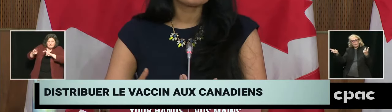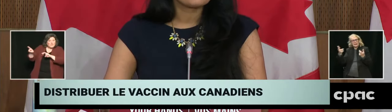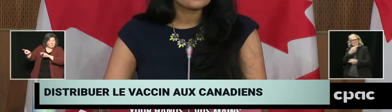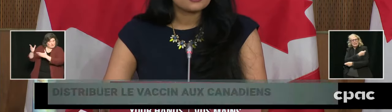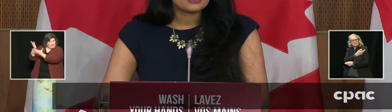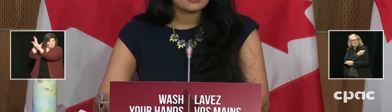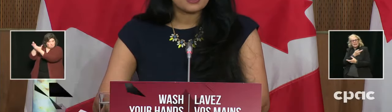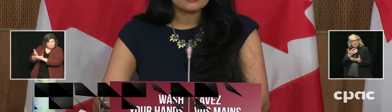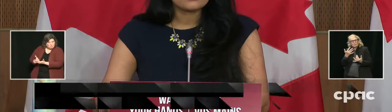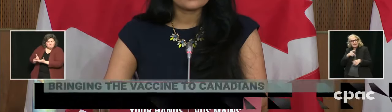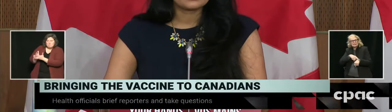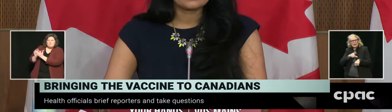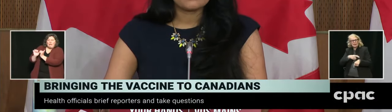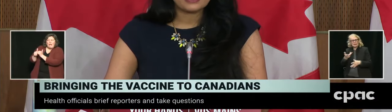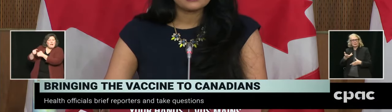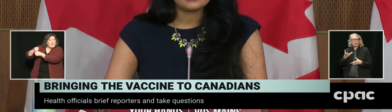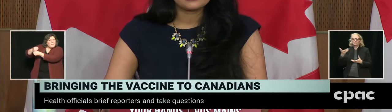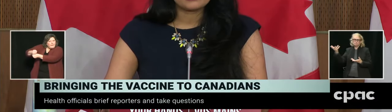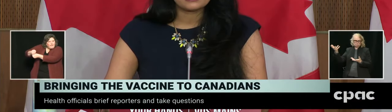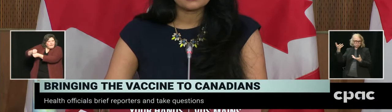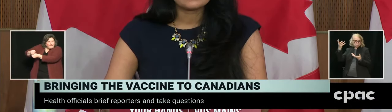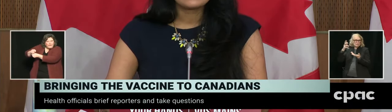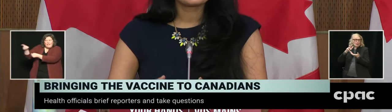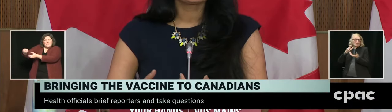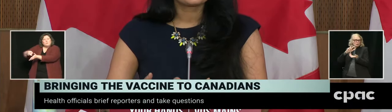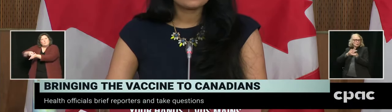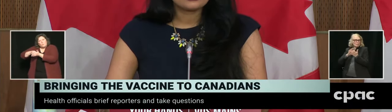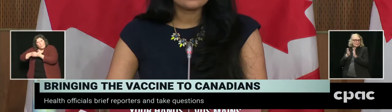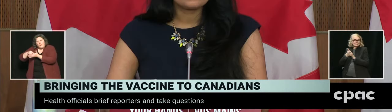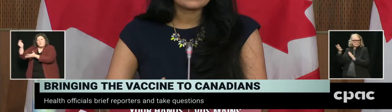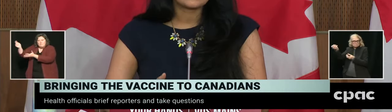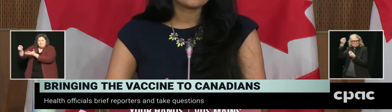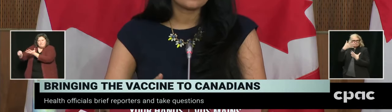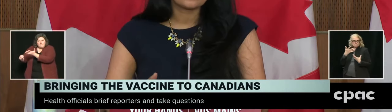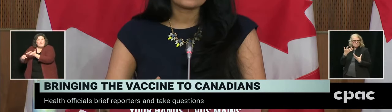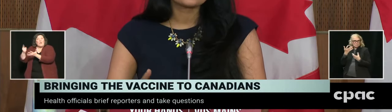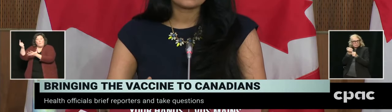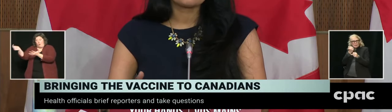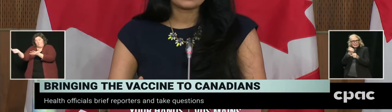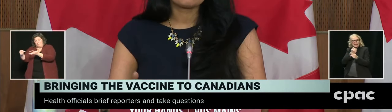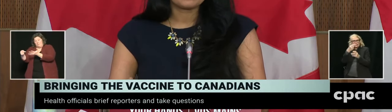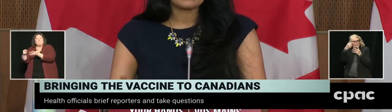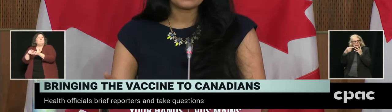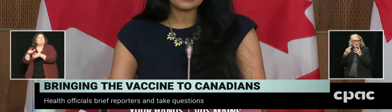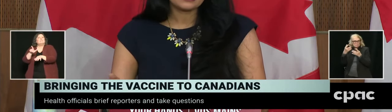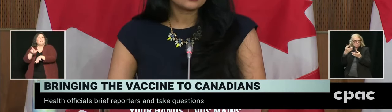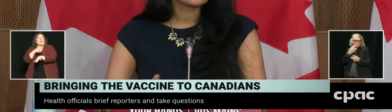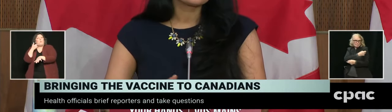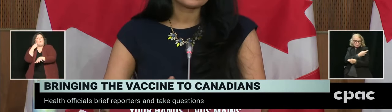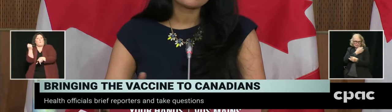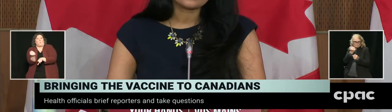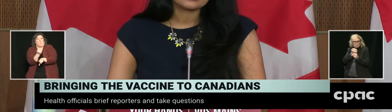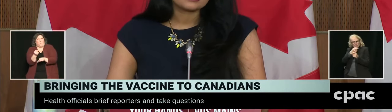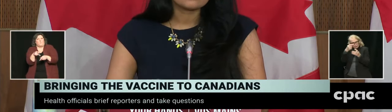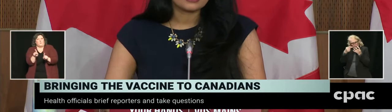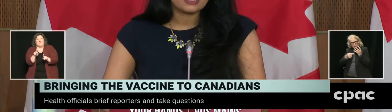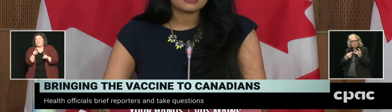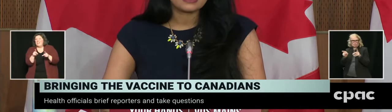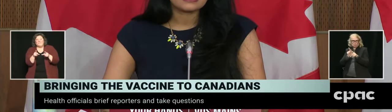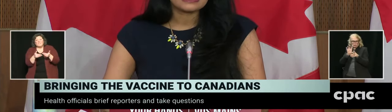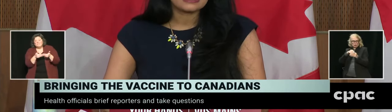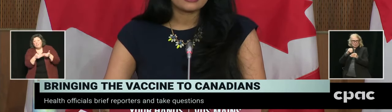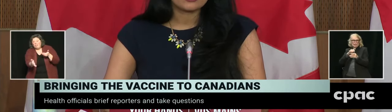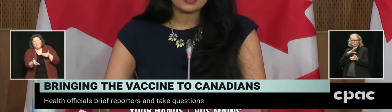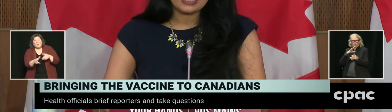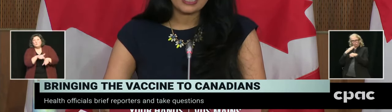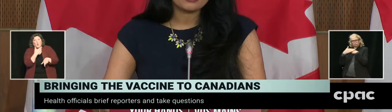on the manufacturing of the vaccines themselves, and that includes how long the shelf life might be. So we're in the process of looking at